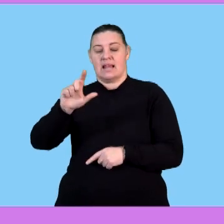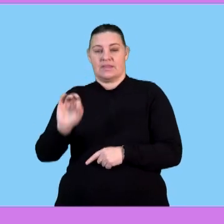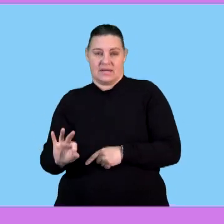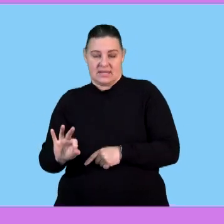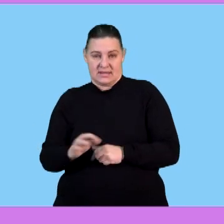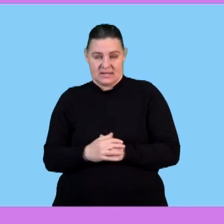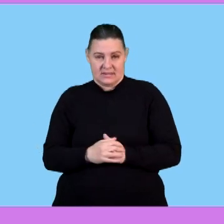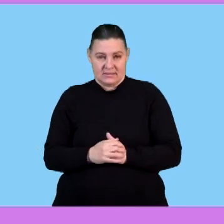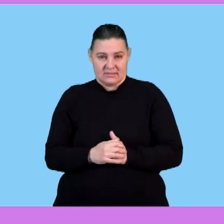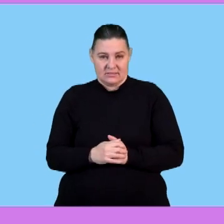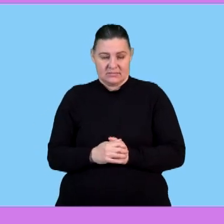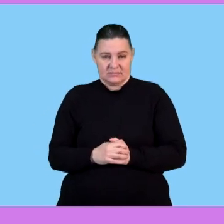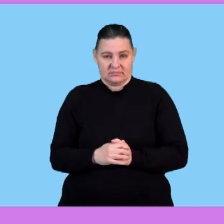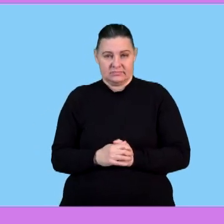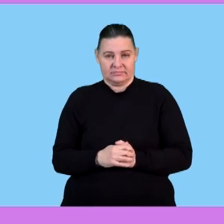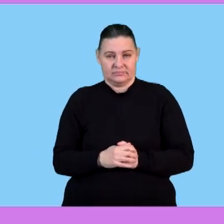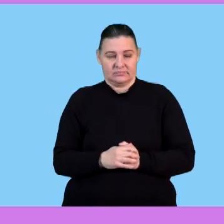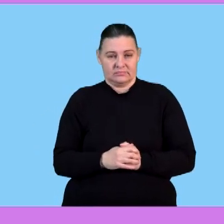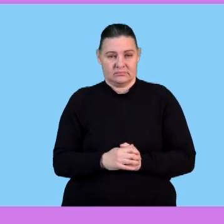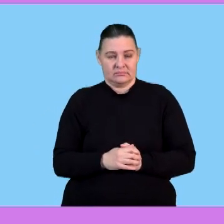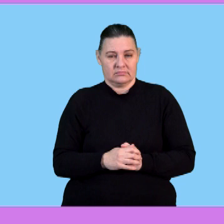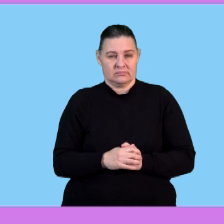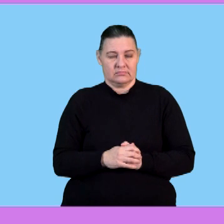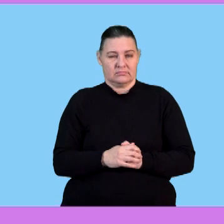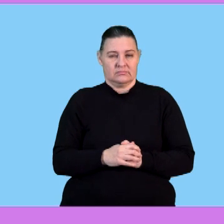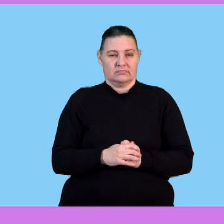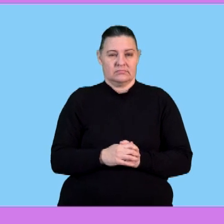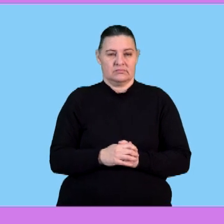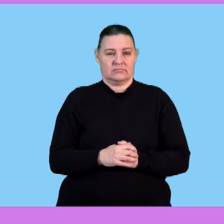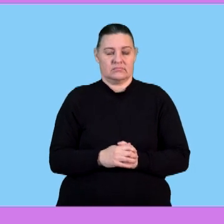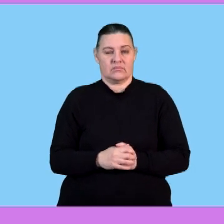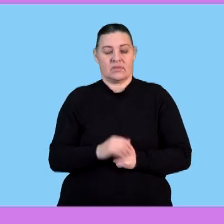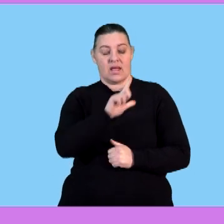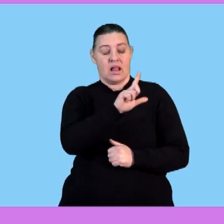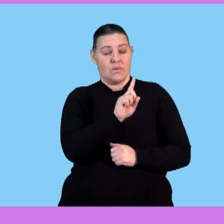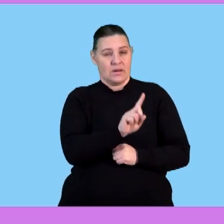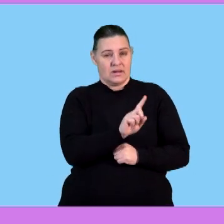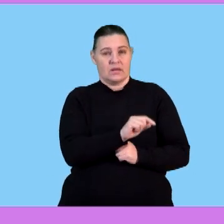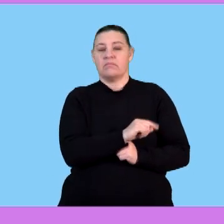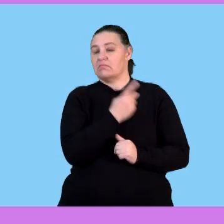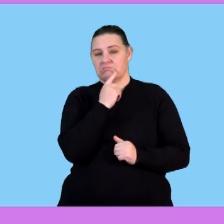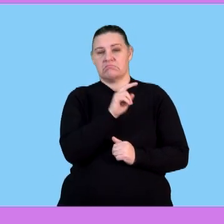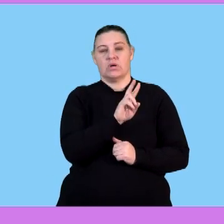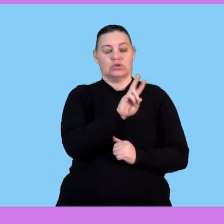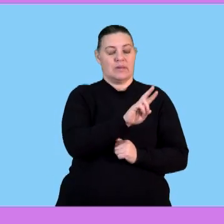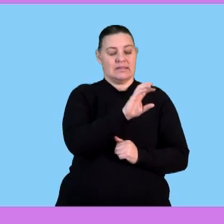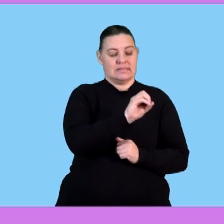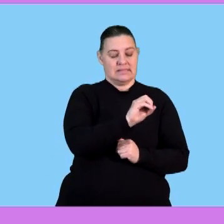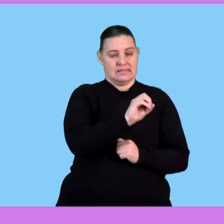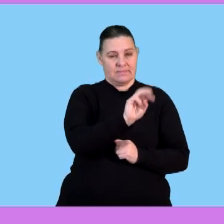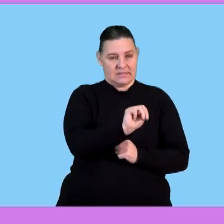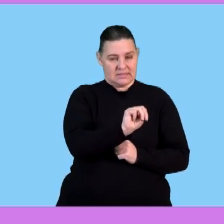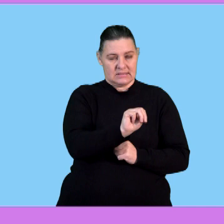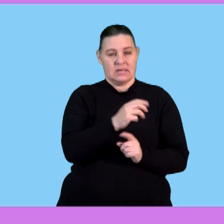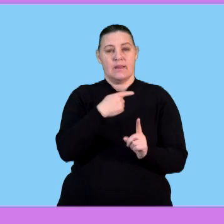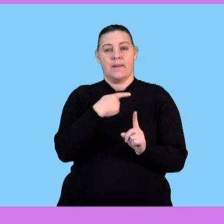plus L3. All right, L1, let's make that one 20. Why not?